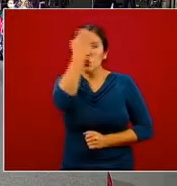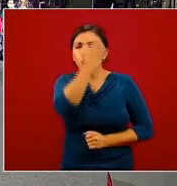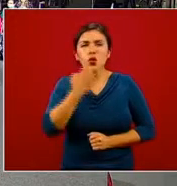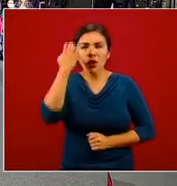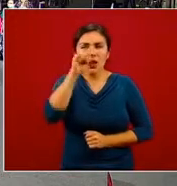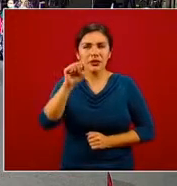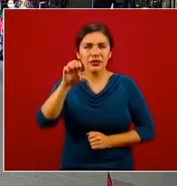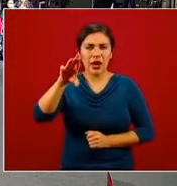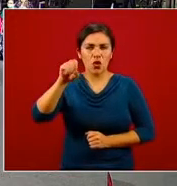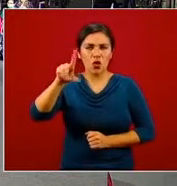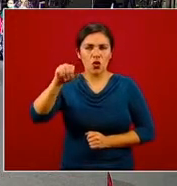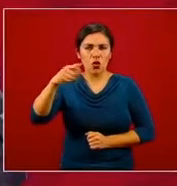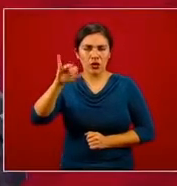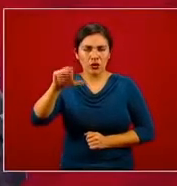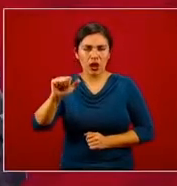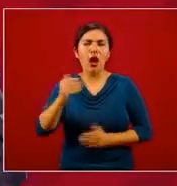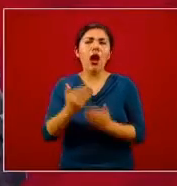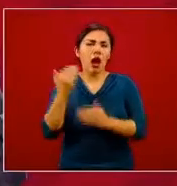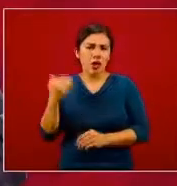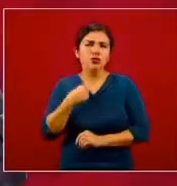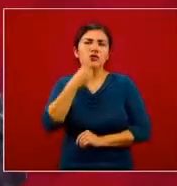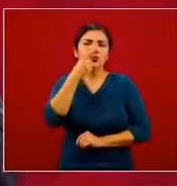So what do you prefer that I focus on?